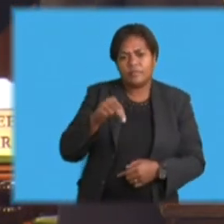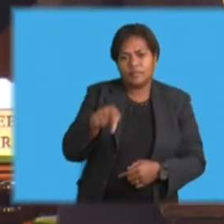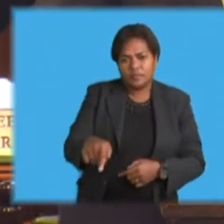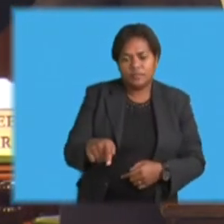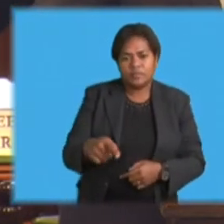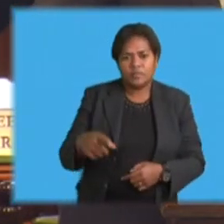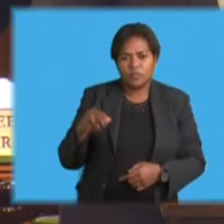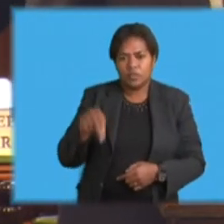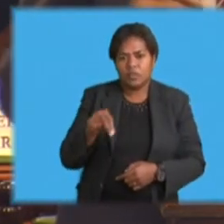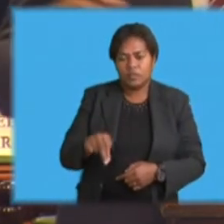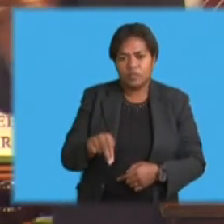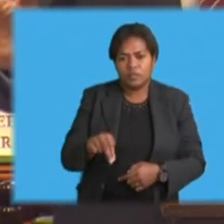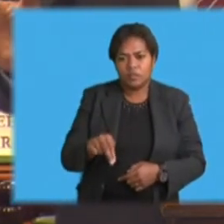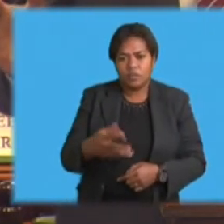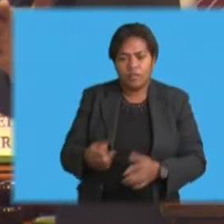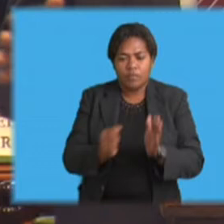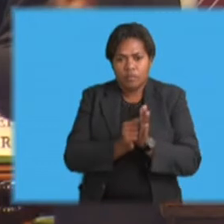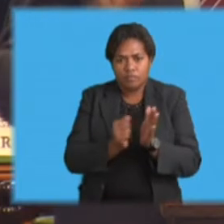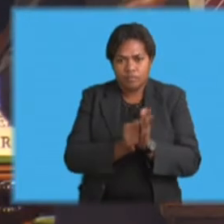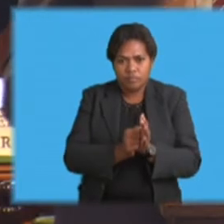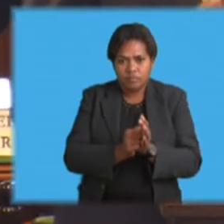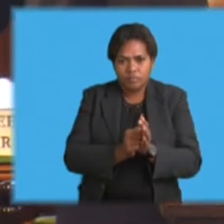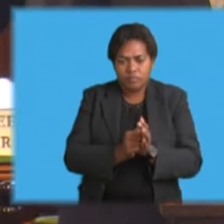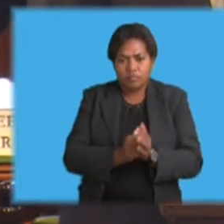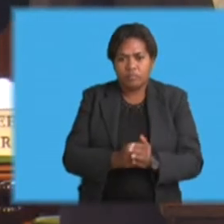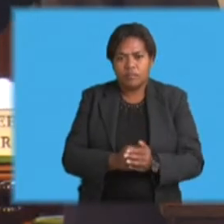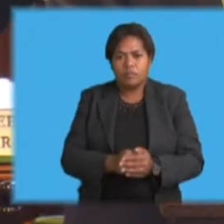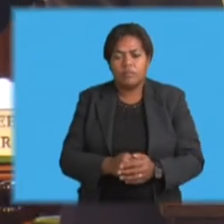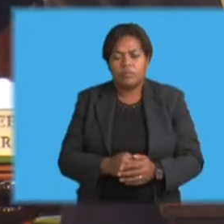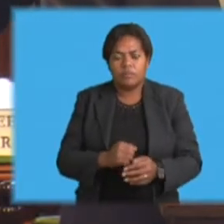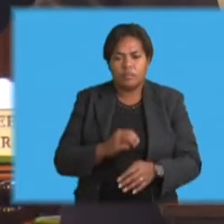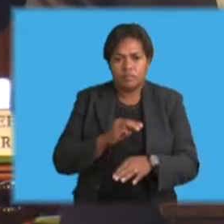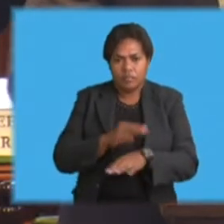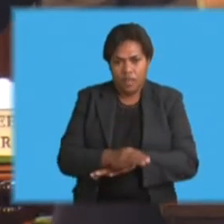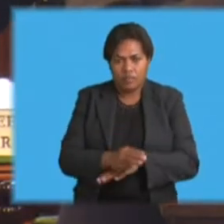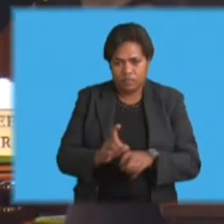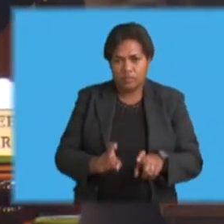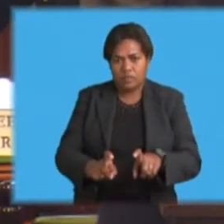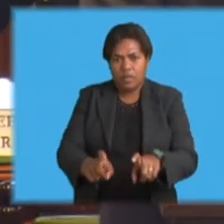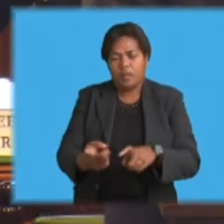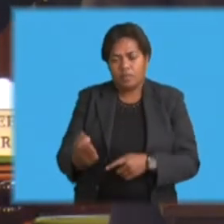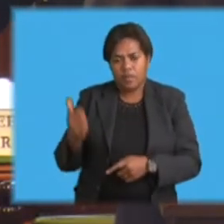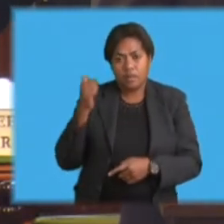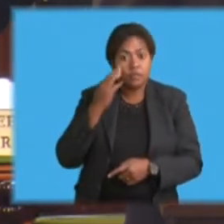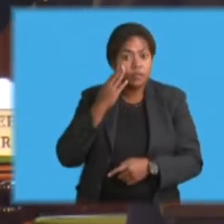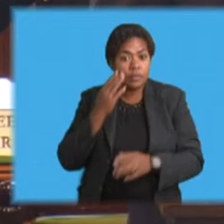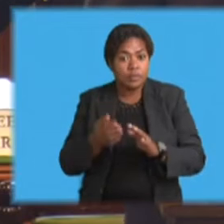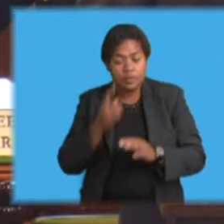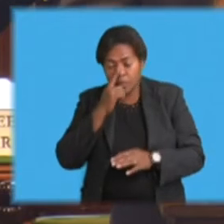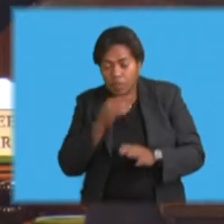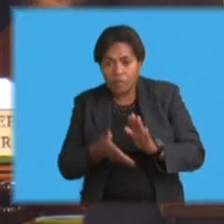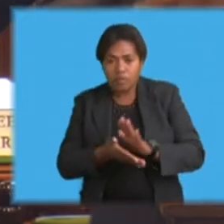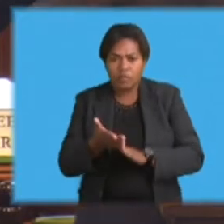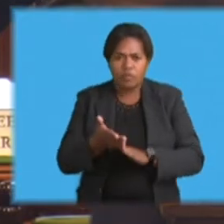of the Fijian worker. We have 1,500 people waiting in the wings who want to go. So if the people that do go make a good impression,